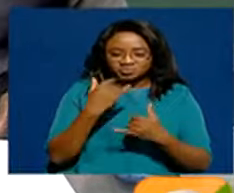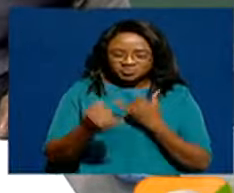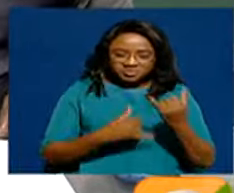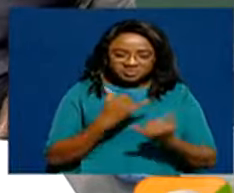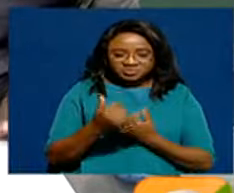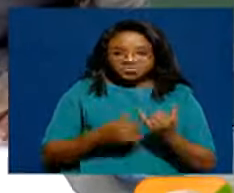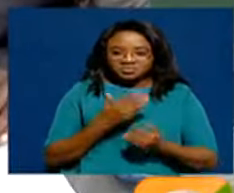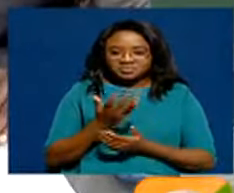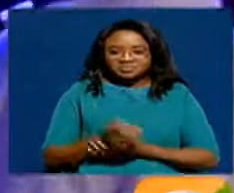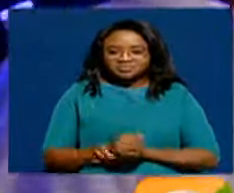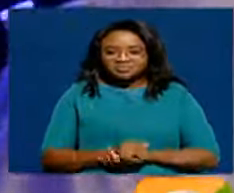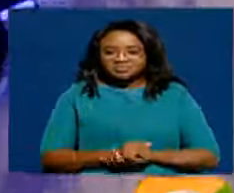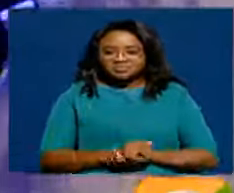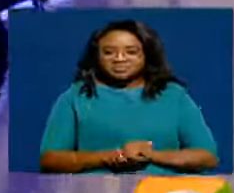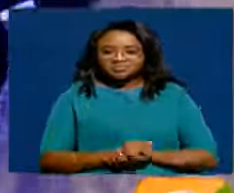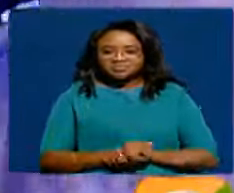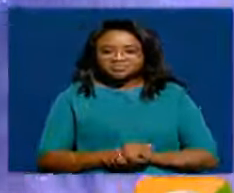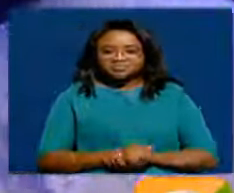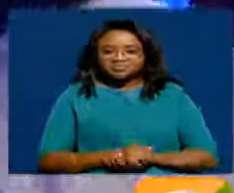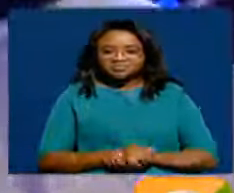look.